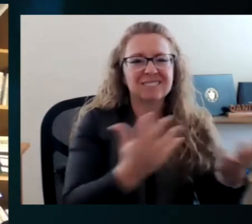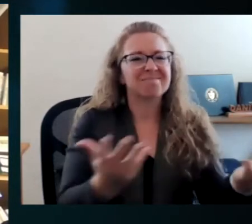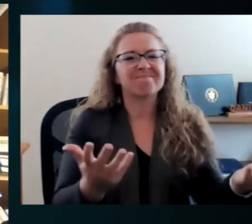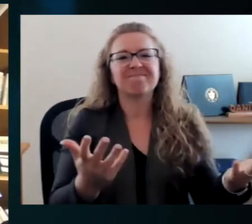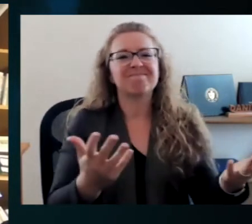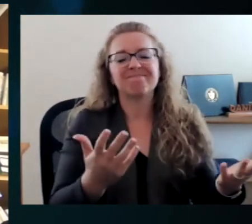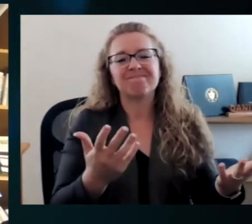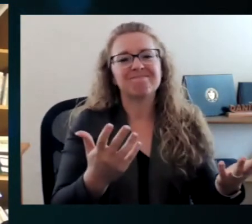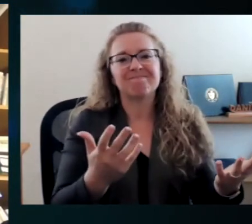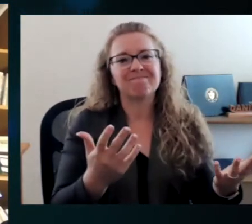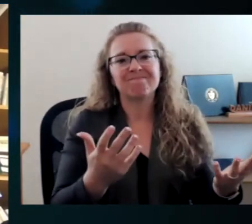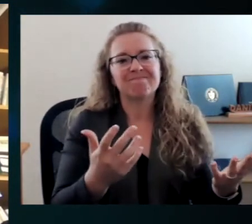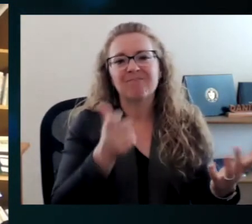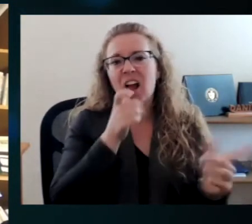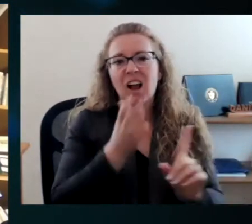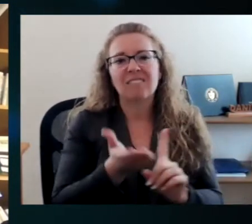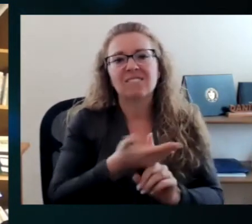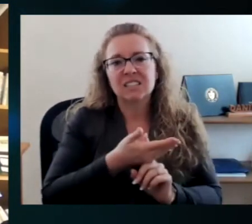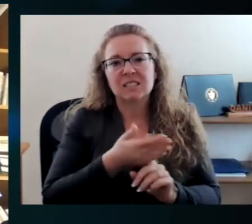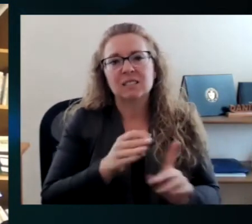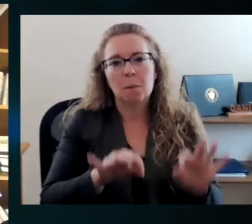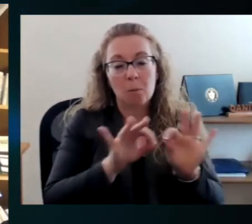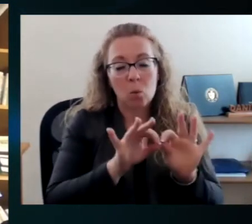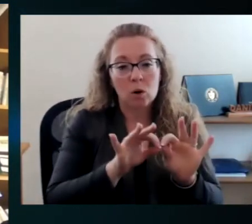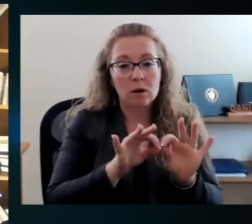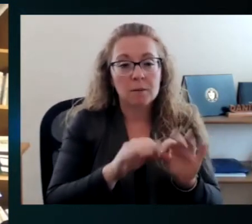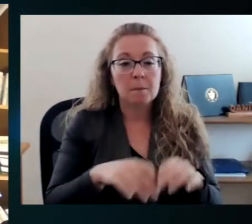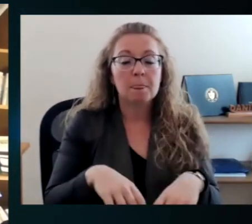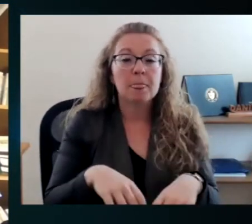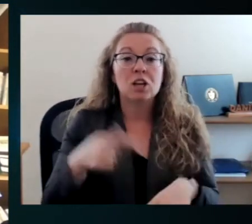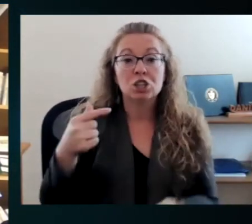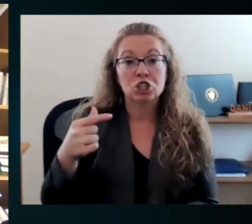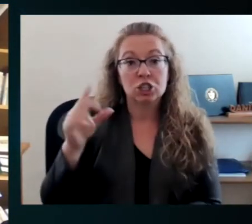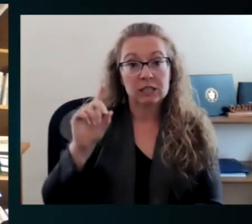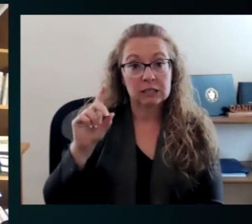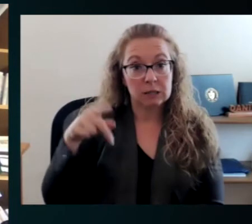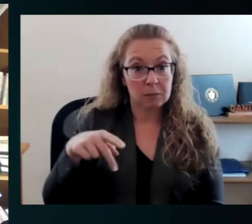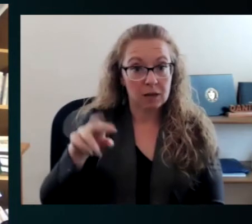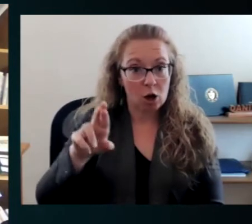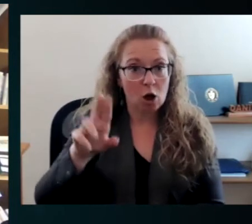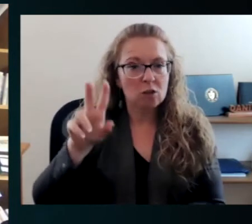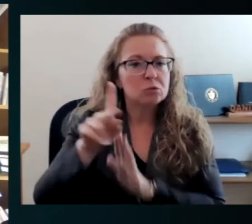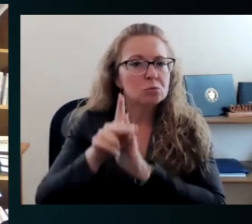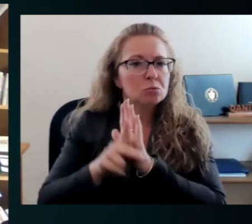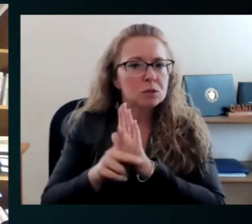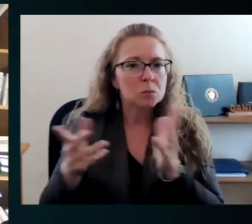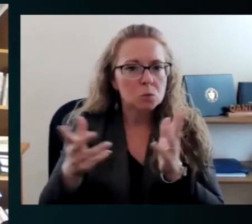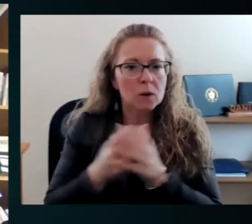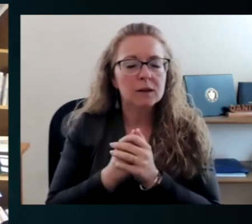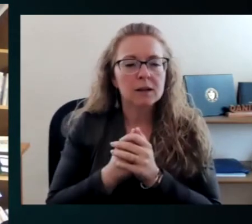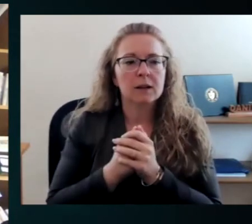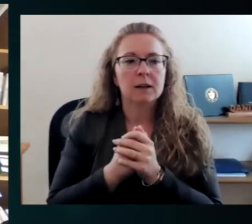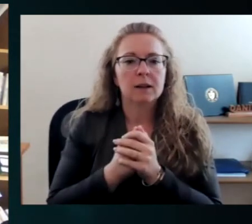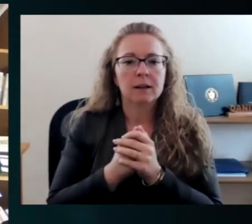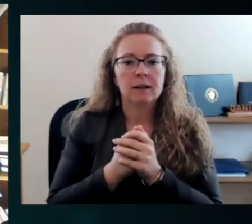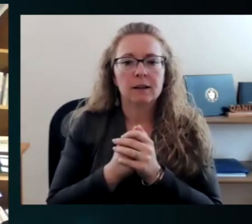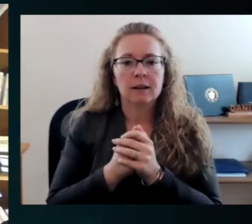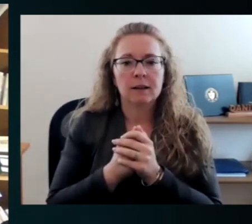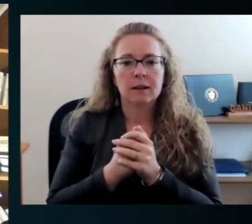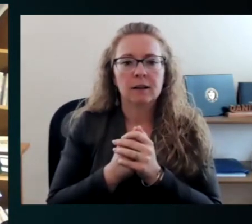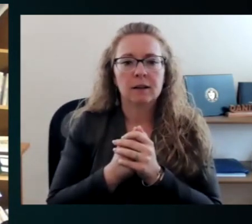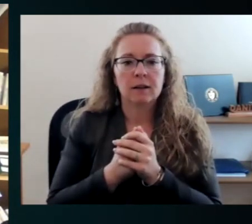And I think part of the principles of GDPR are, whenever we carry, I don't remember the proper